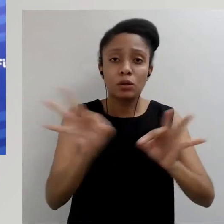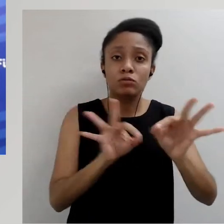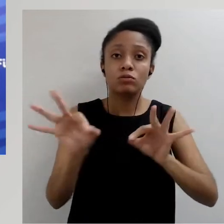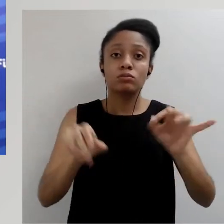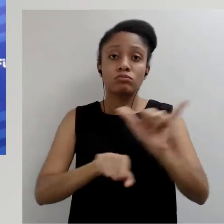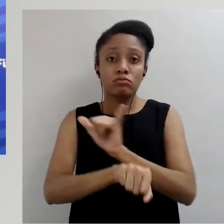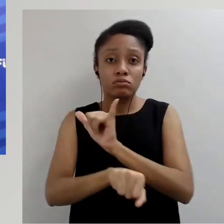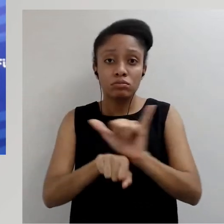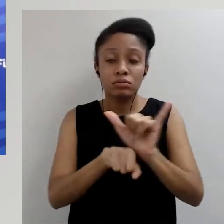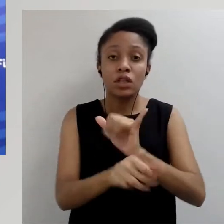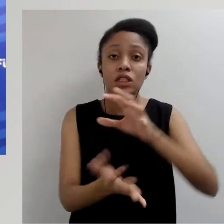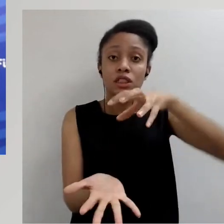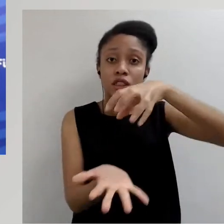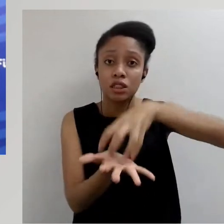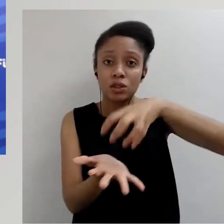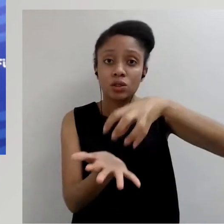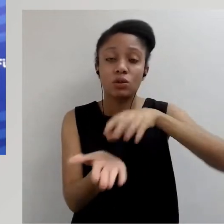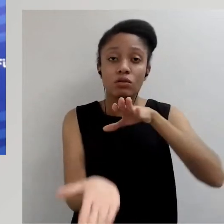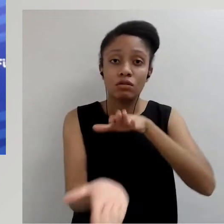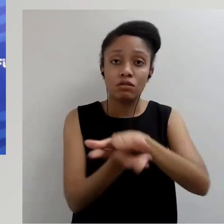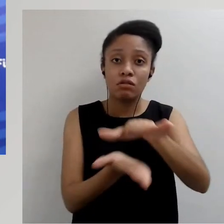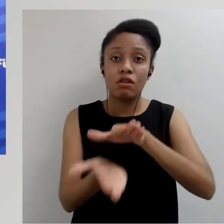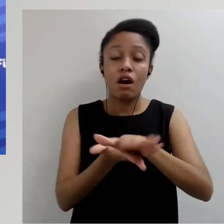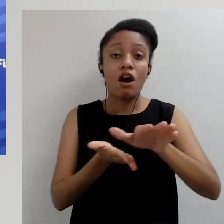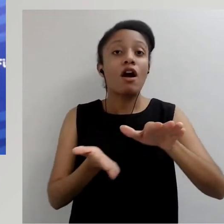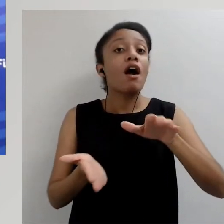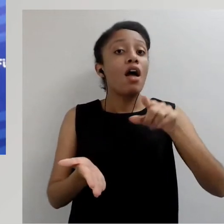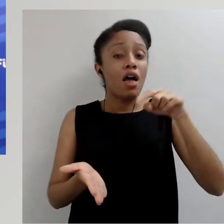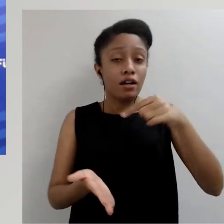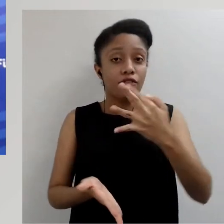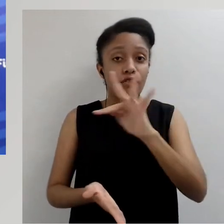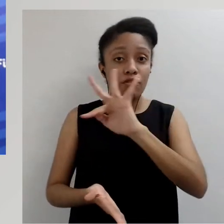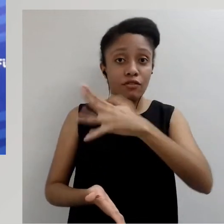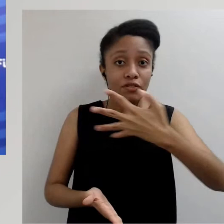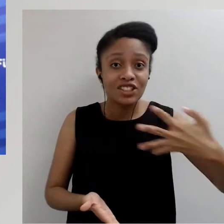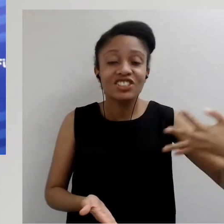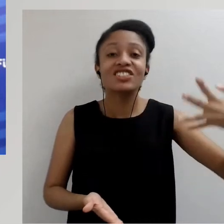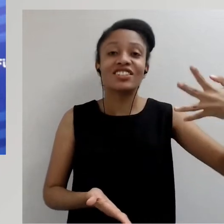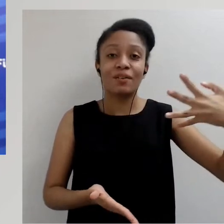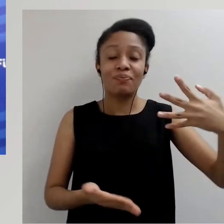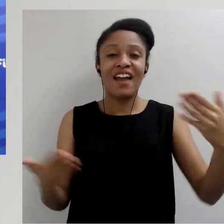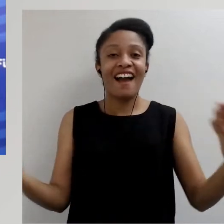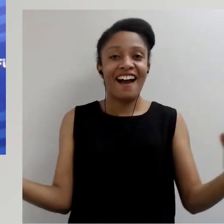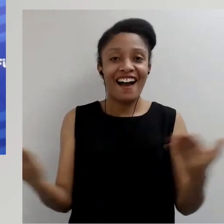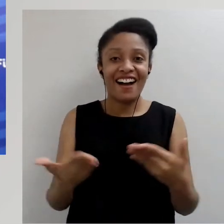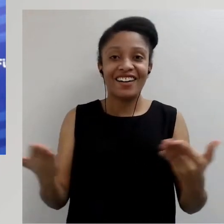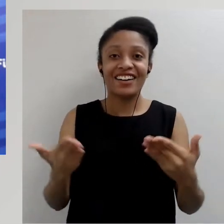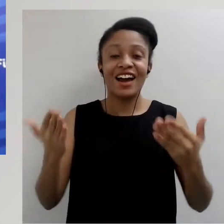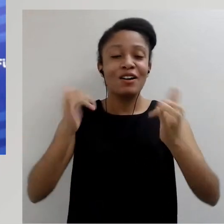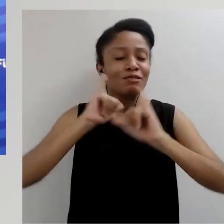new strategical planning of the printing sectors conducted by Firjan. To finalize,